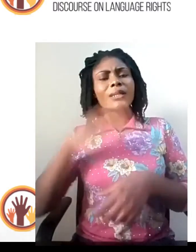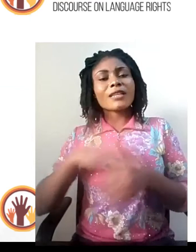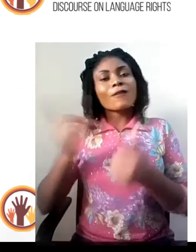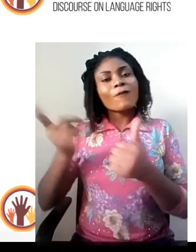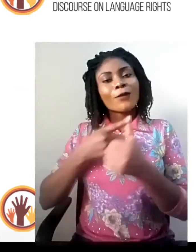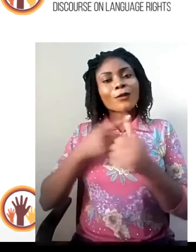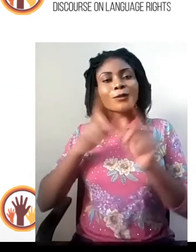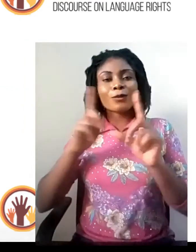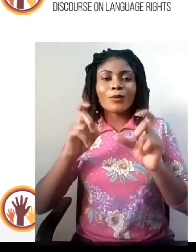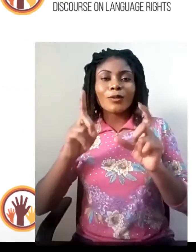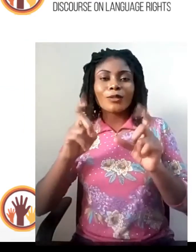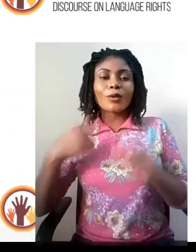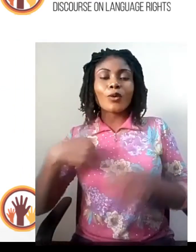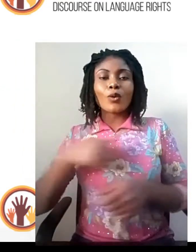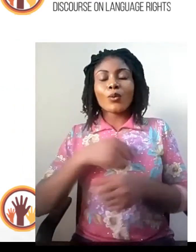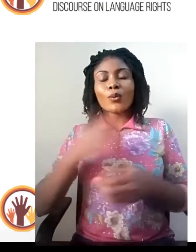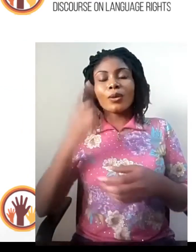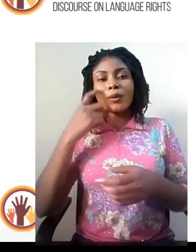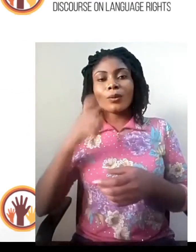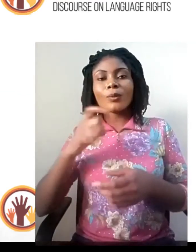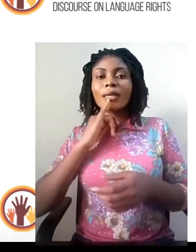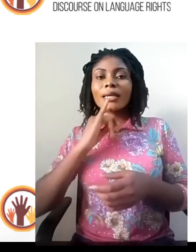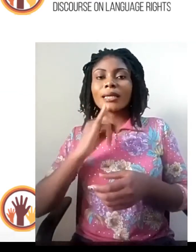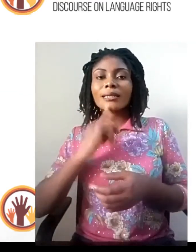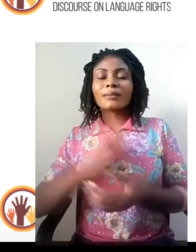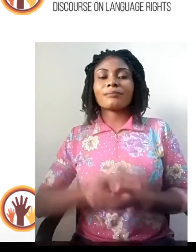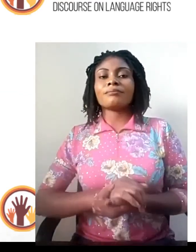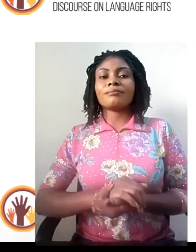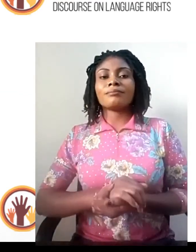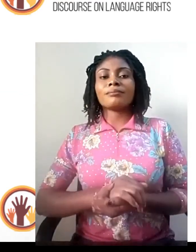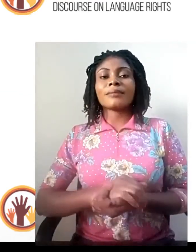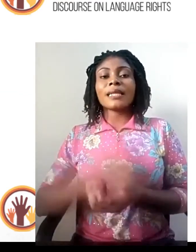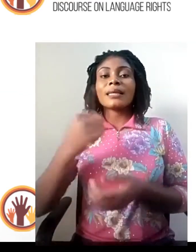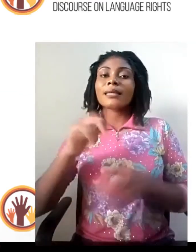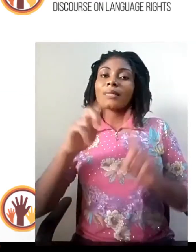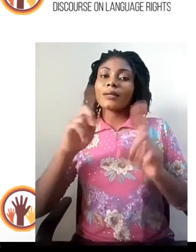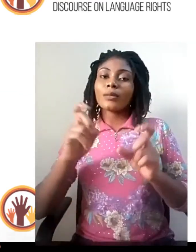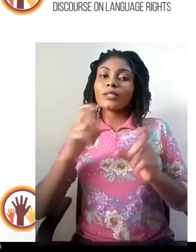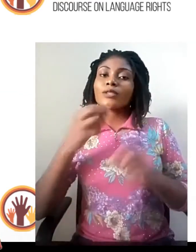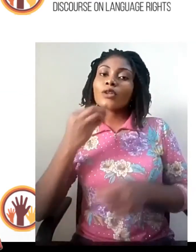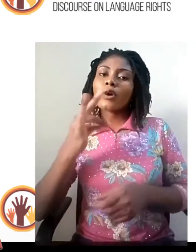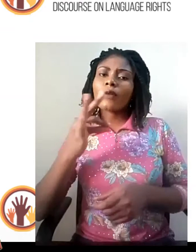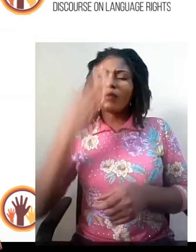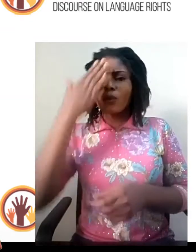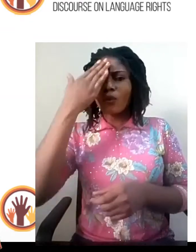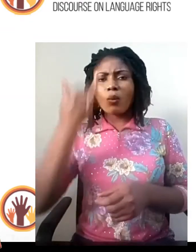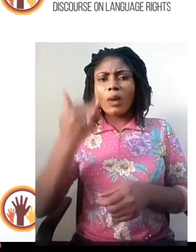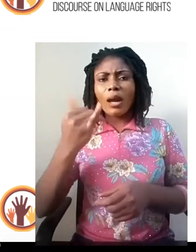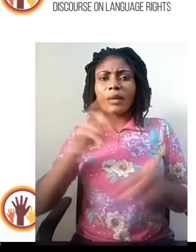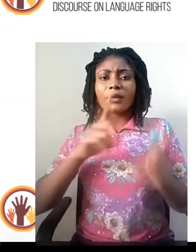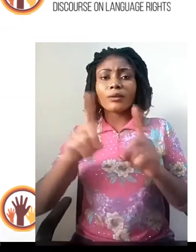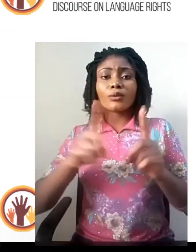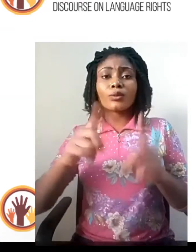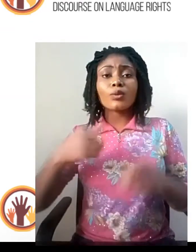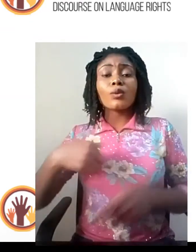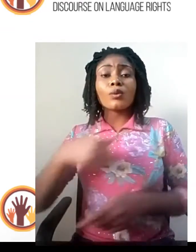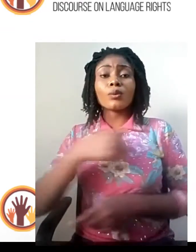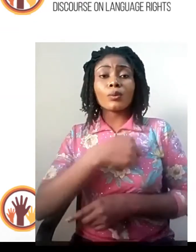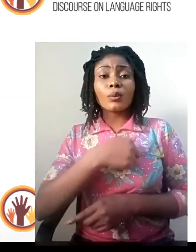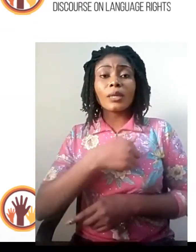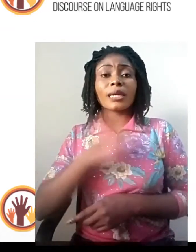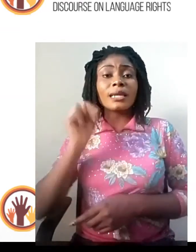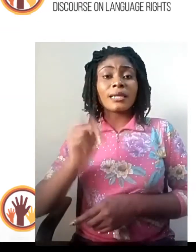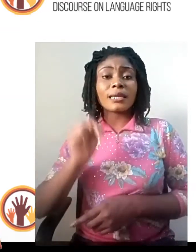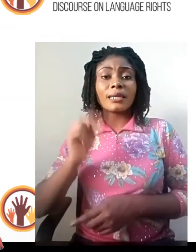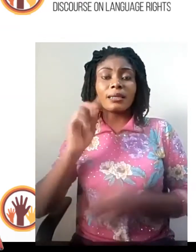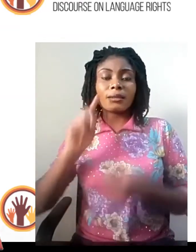their presentation today is the question of why do we need to document sign